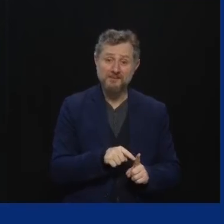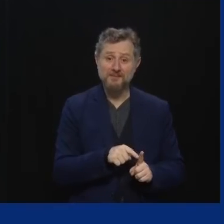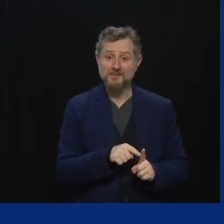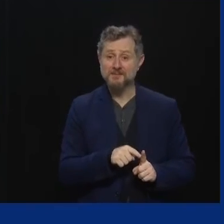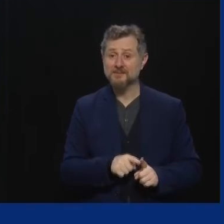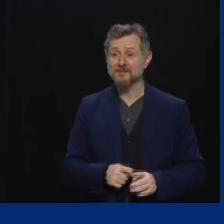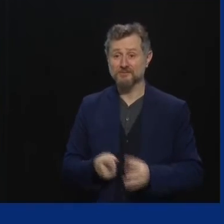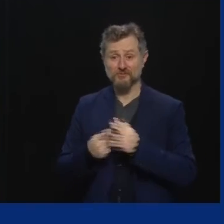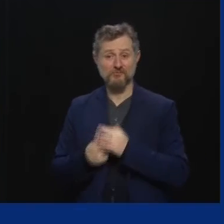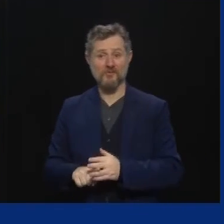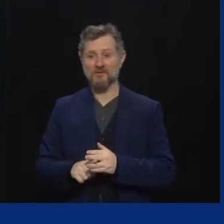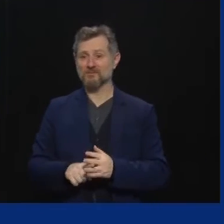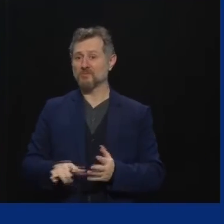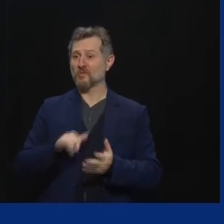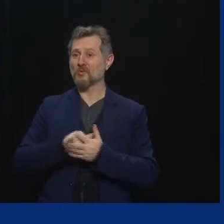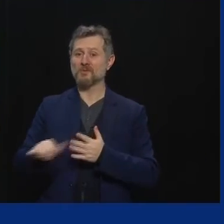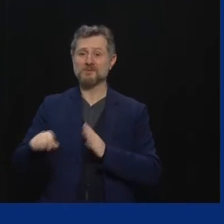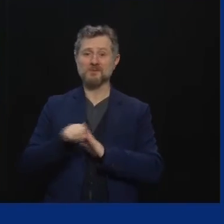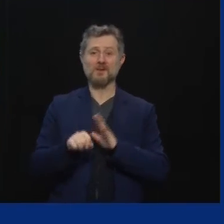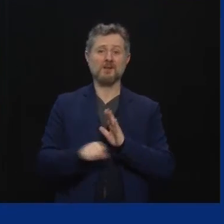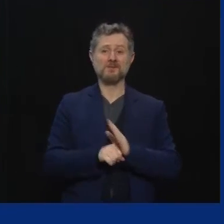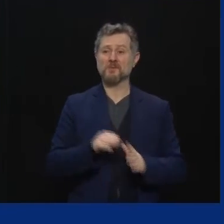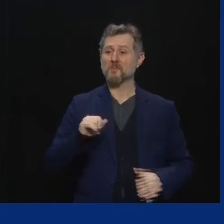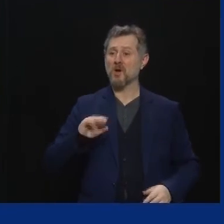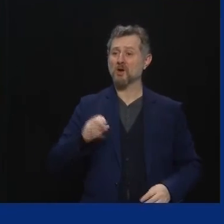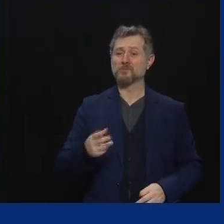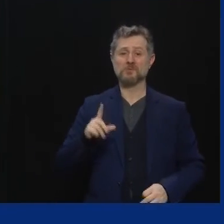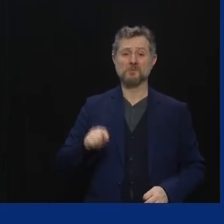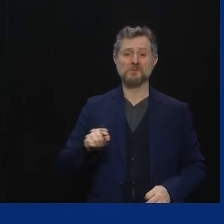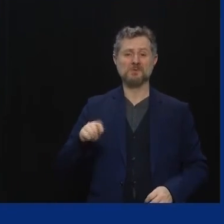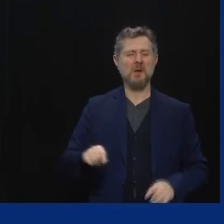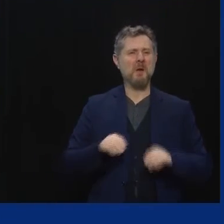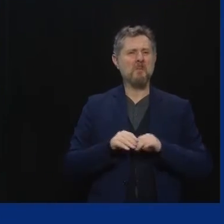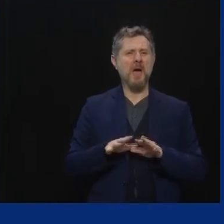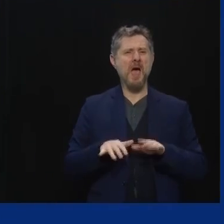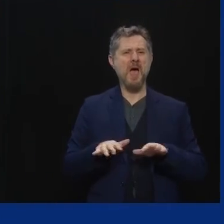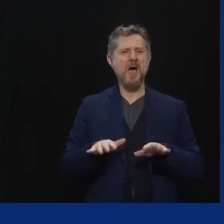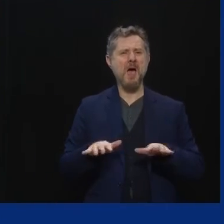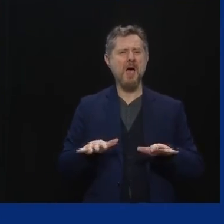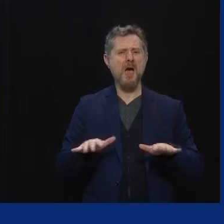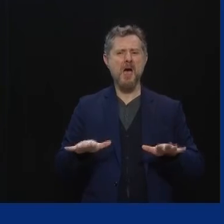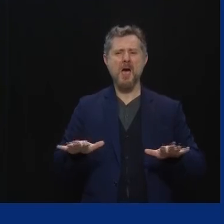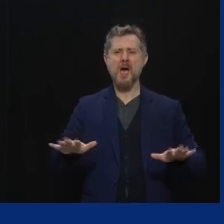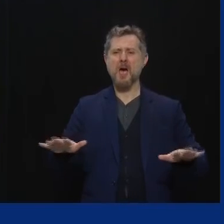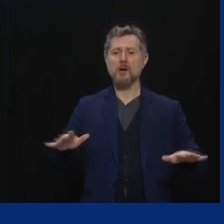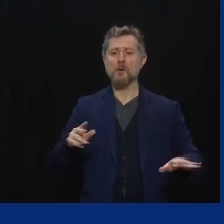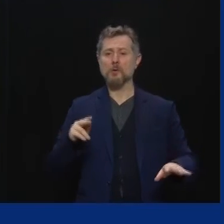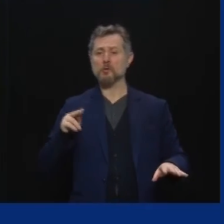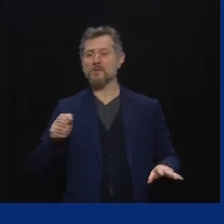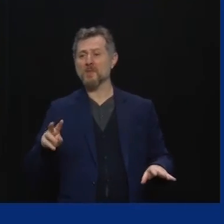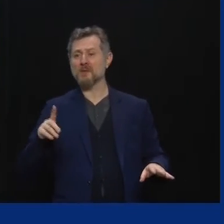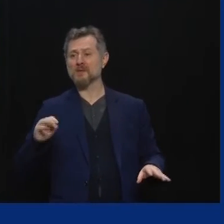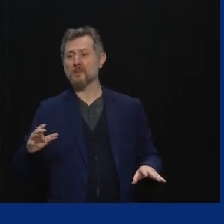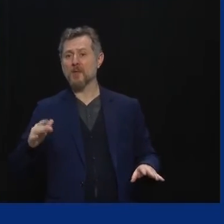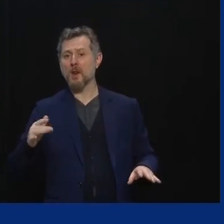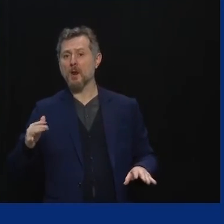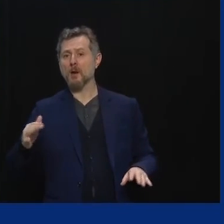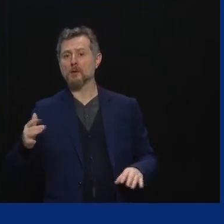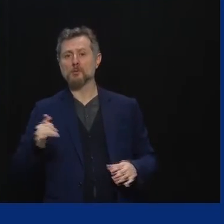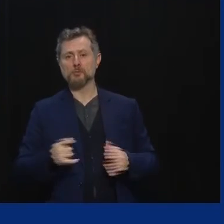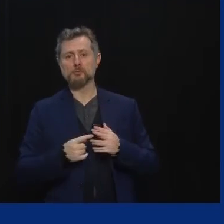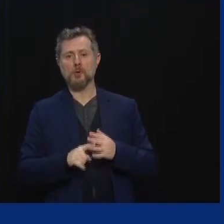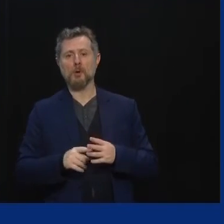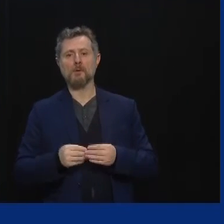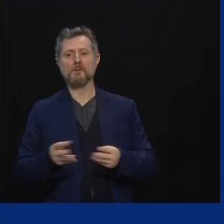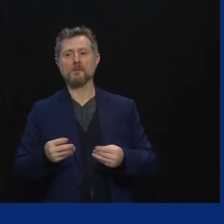York, March of 2020. By late November, December, we were able to start having people in nursing homes vaccinated,